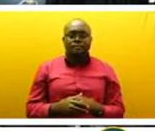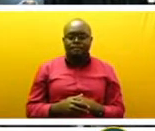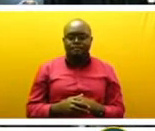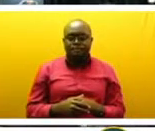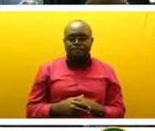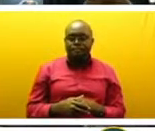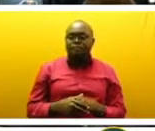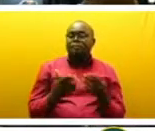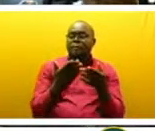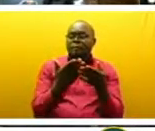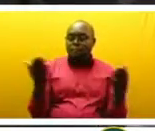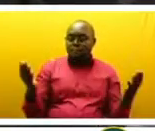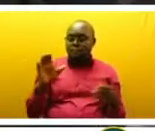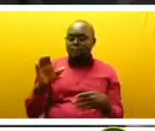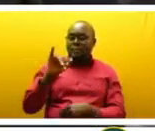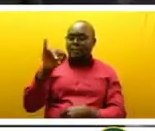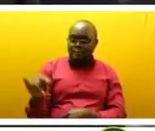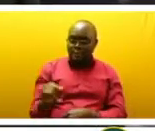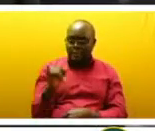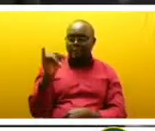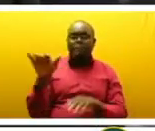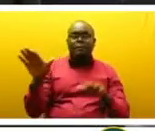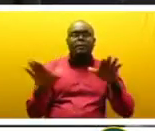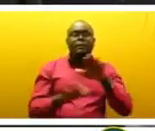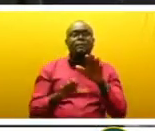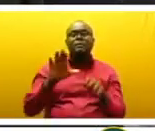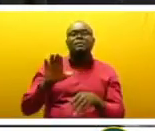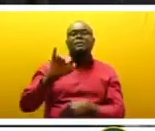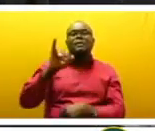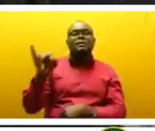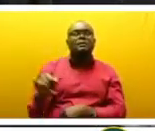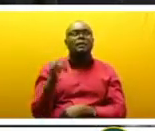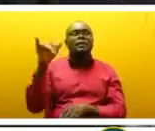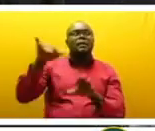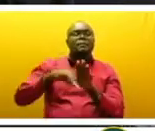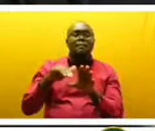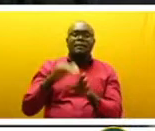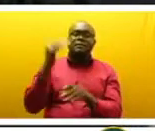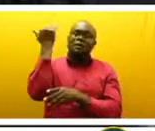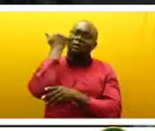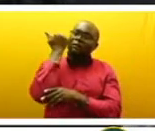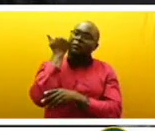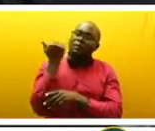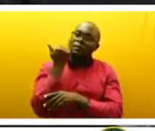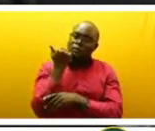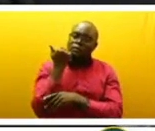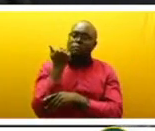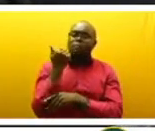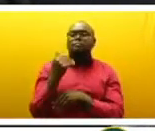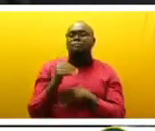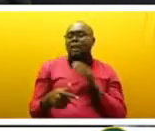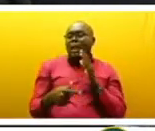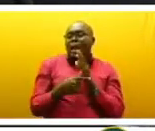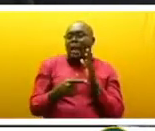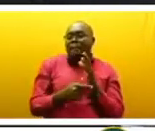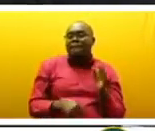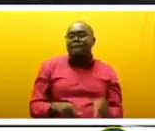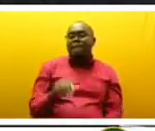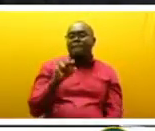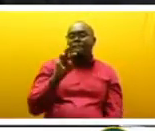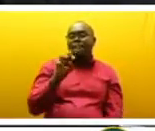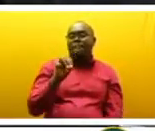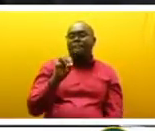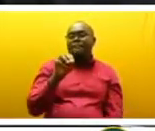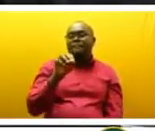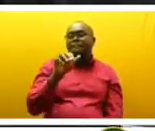Your Lordship, the Chief Justice, Deputy Chief Justice, members of the court, may it please you that my name is Mamboleo.